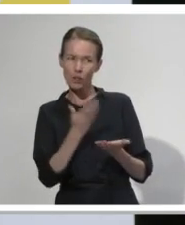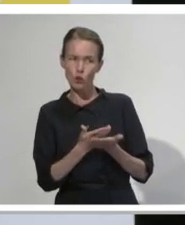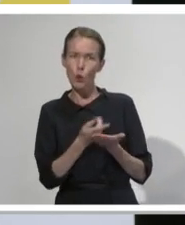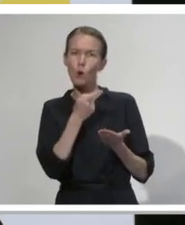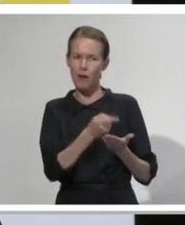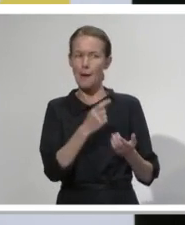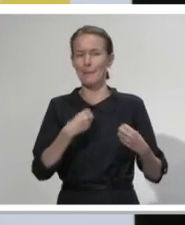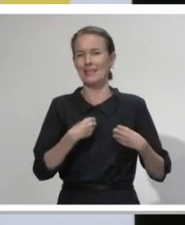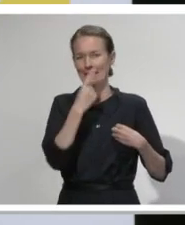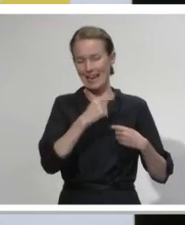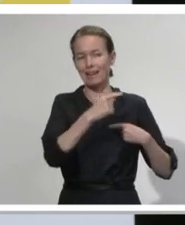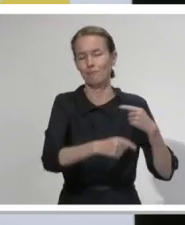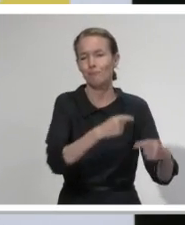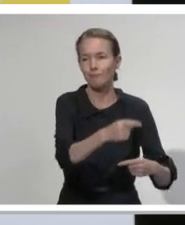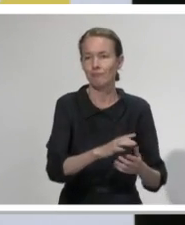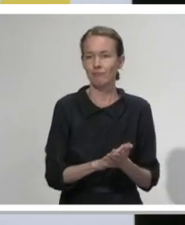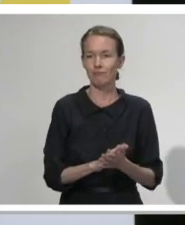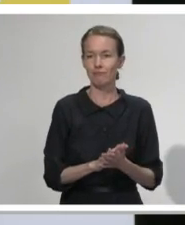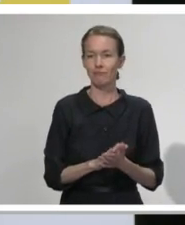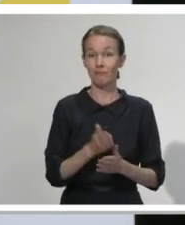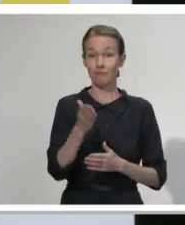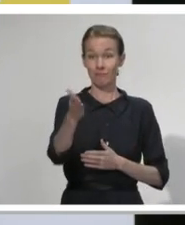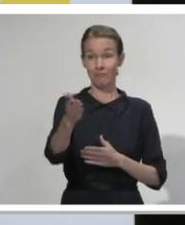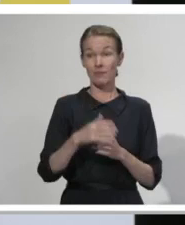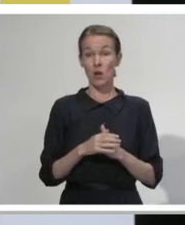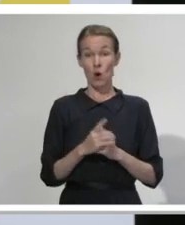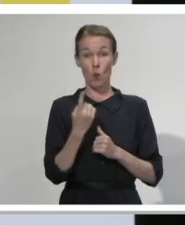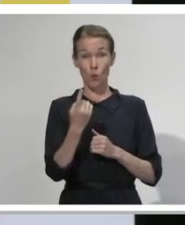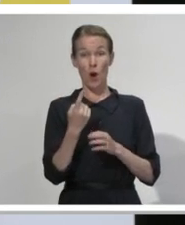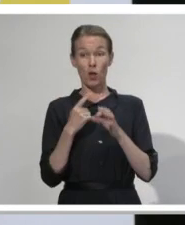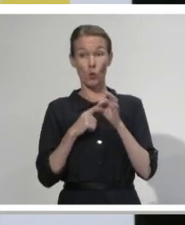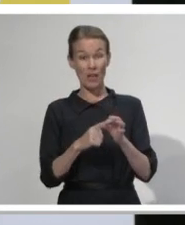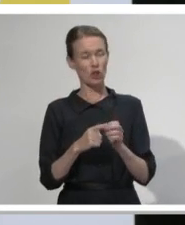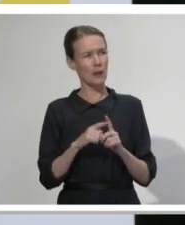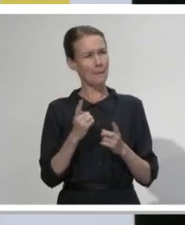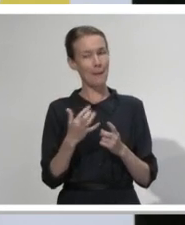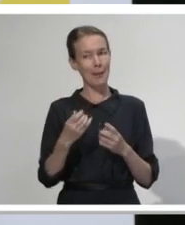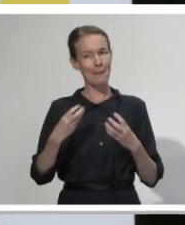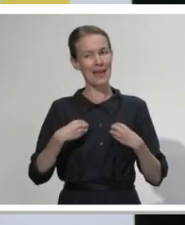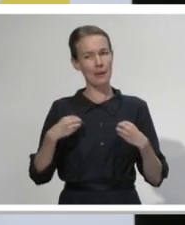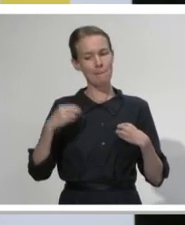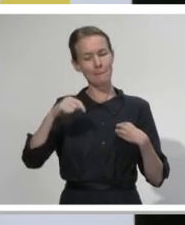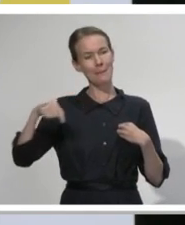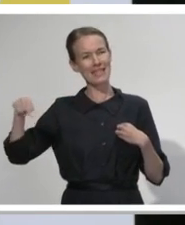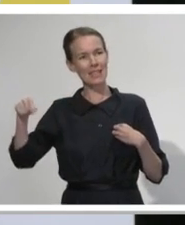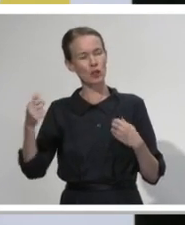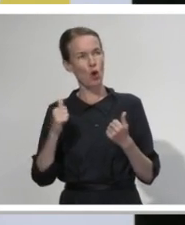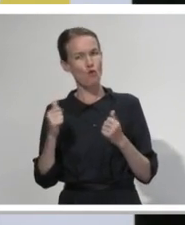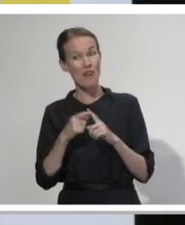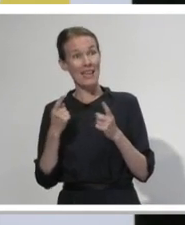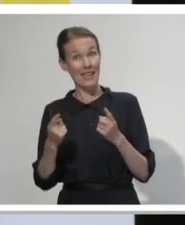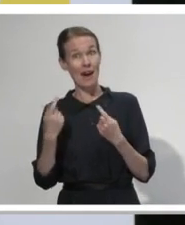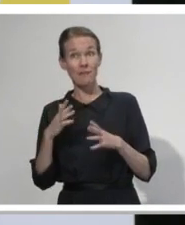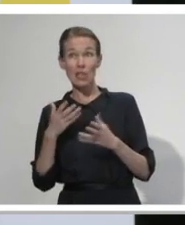those businesses who may perhaps already have taken a loan with the bank and are now looking at these comfortable interest rates that the government's offering